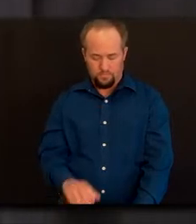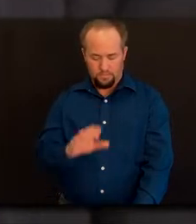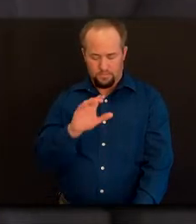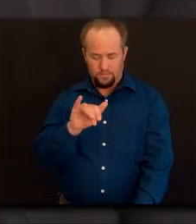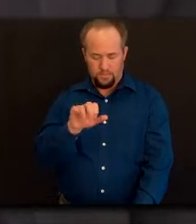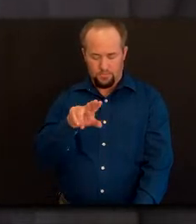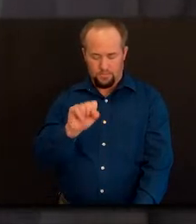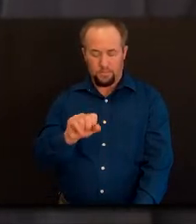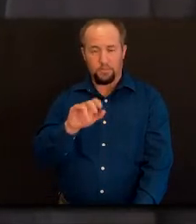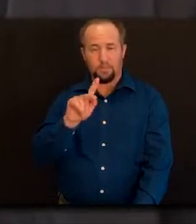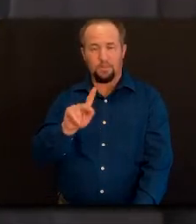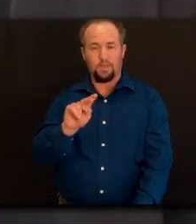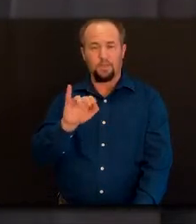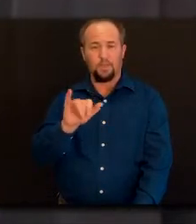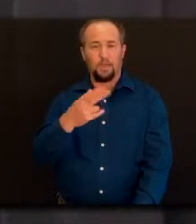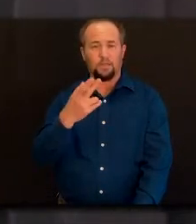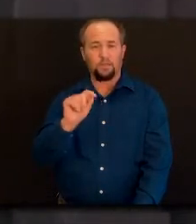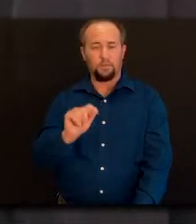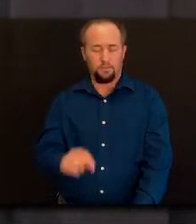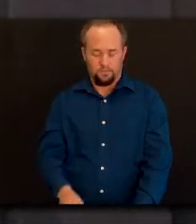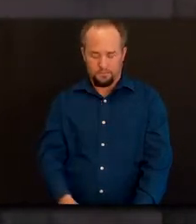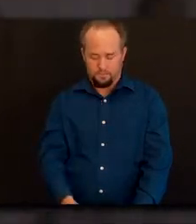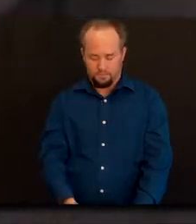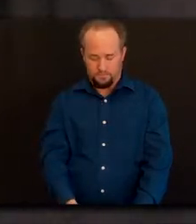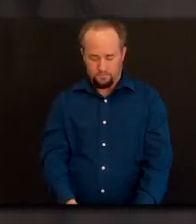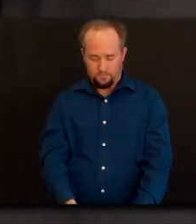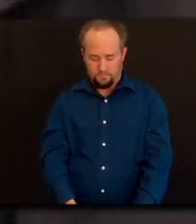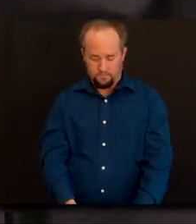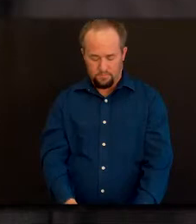Cyrus James Knight.